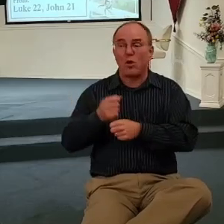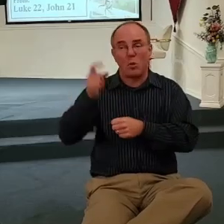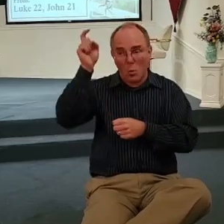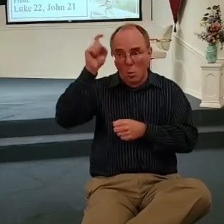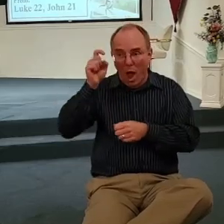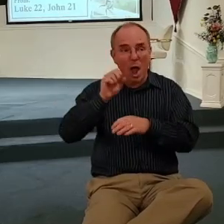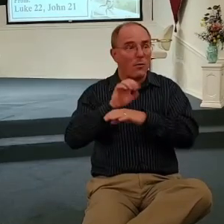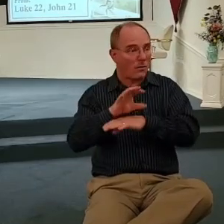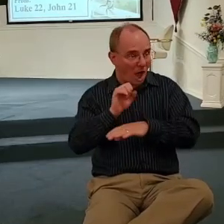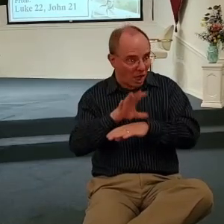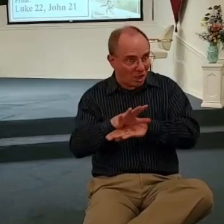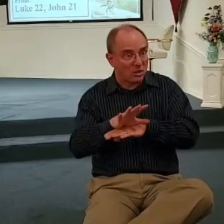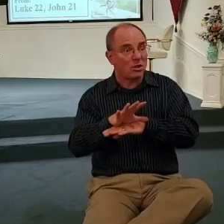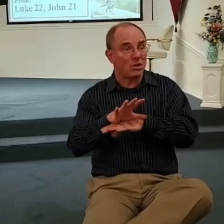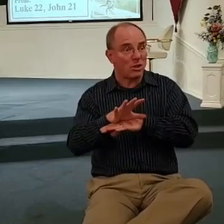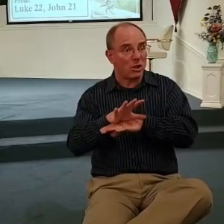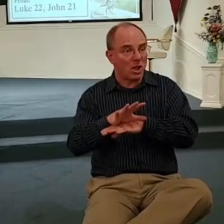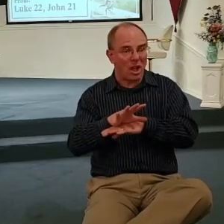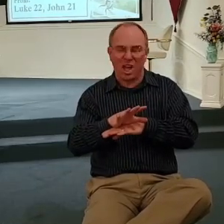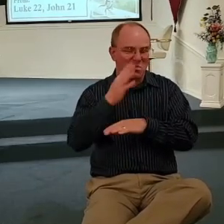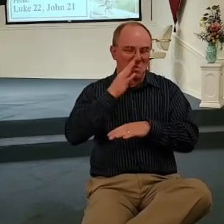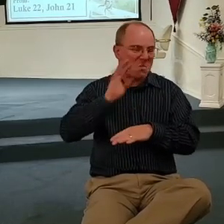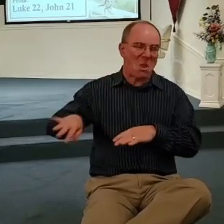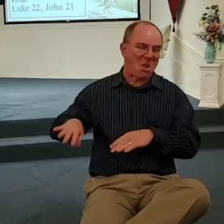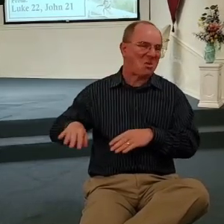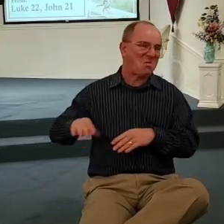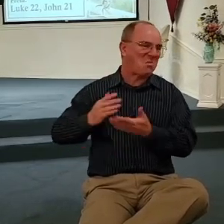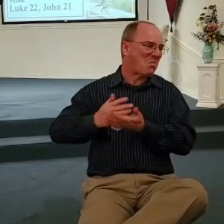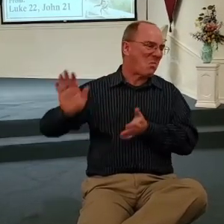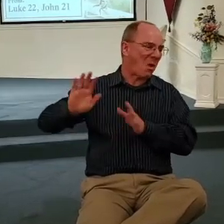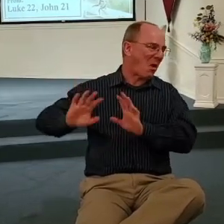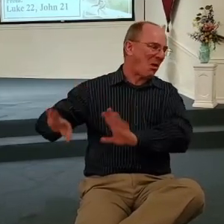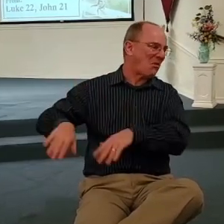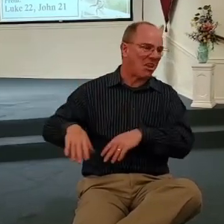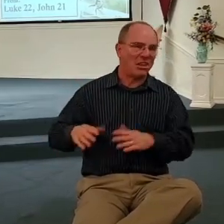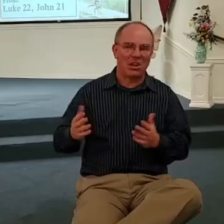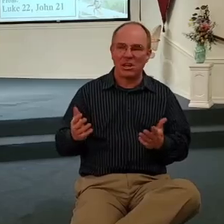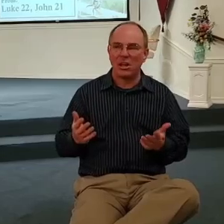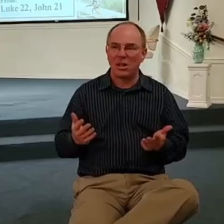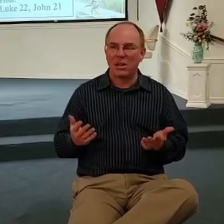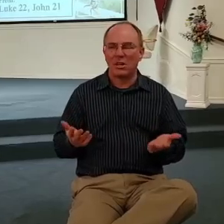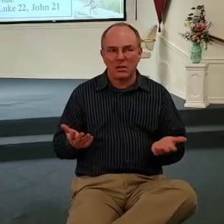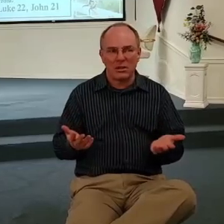advice to only cast it to the side and let it be trampled.